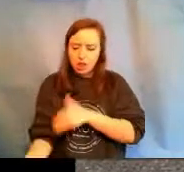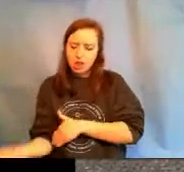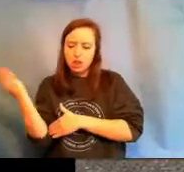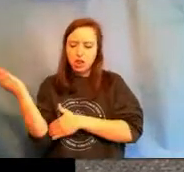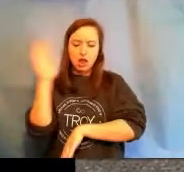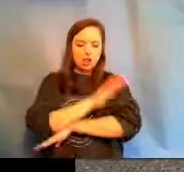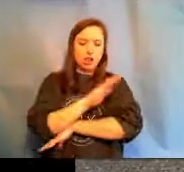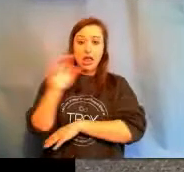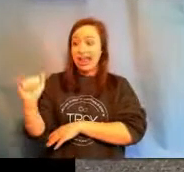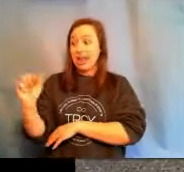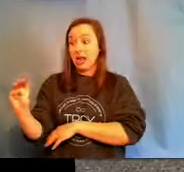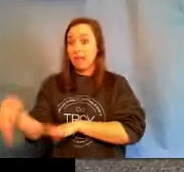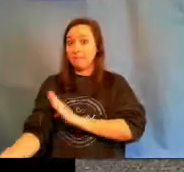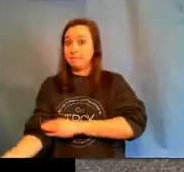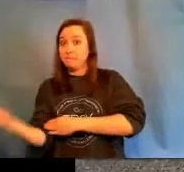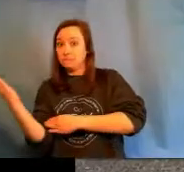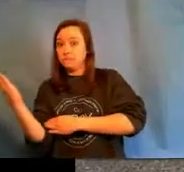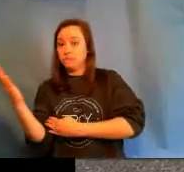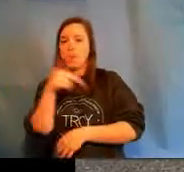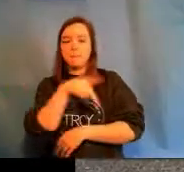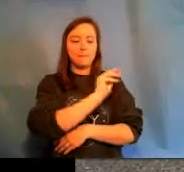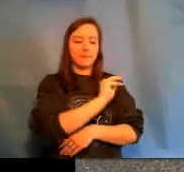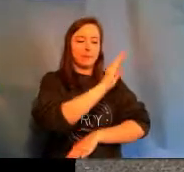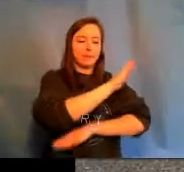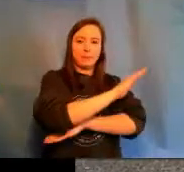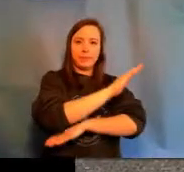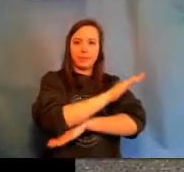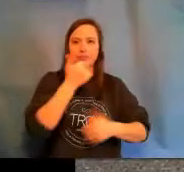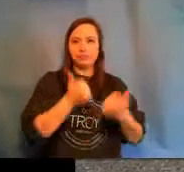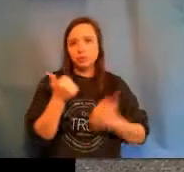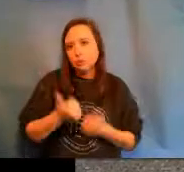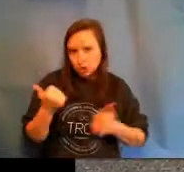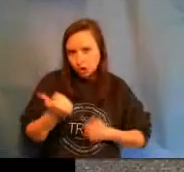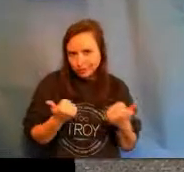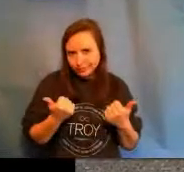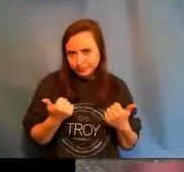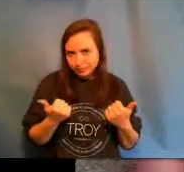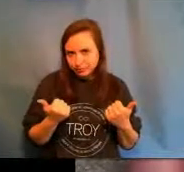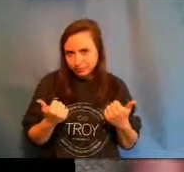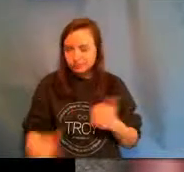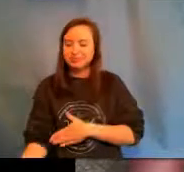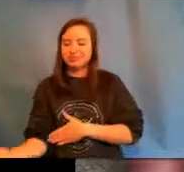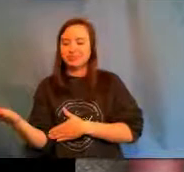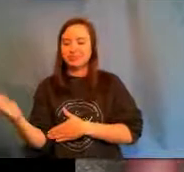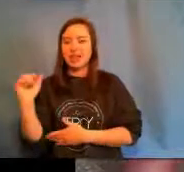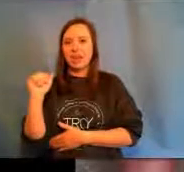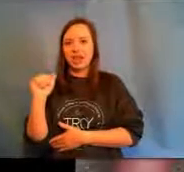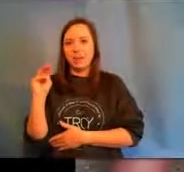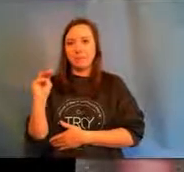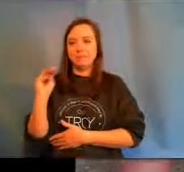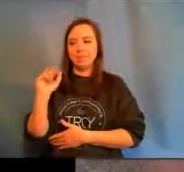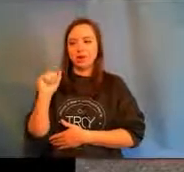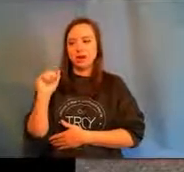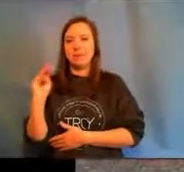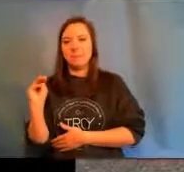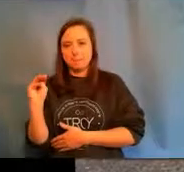PM? AM is before lunch. PM is after lunch. Good, we wake up in a.m.